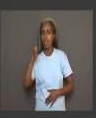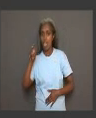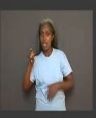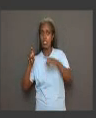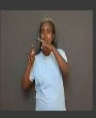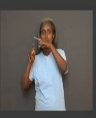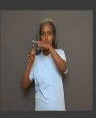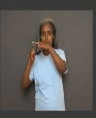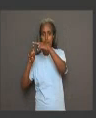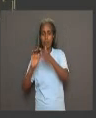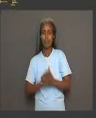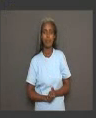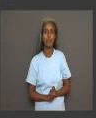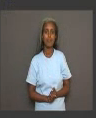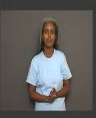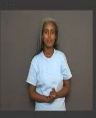bar.